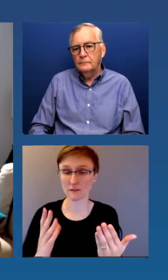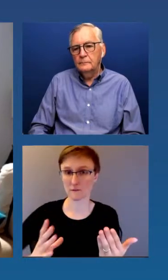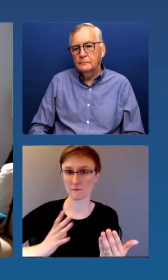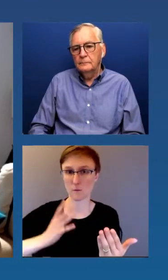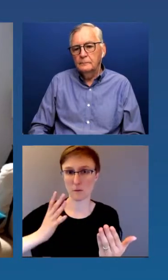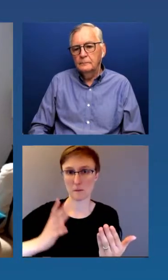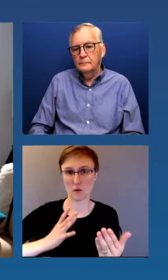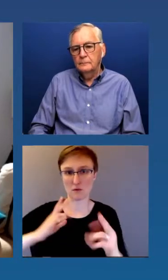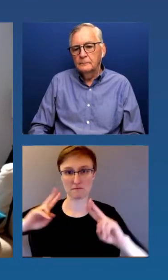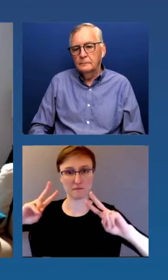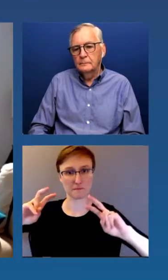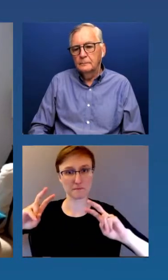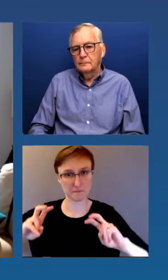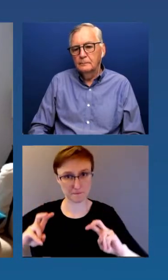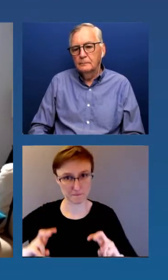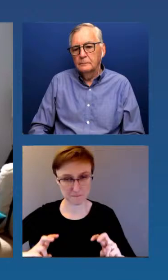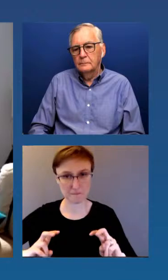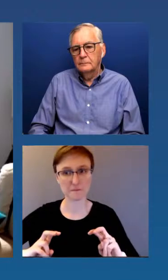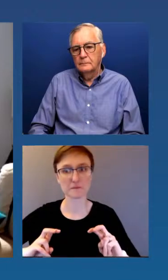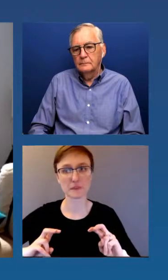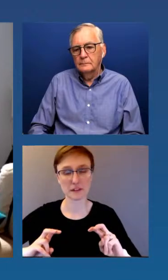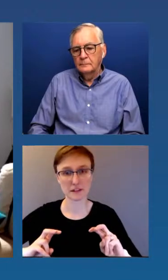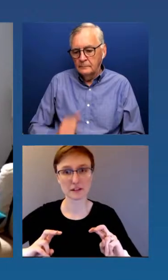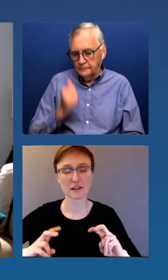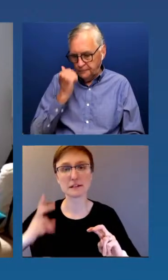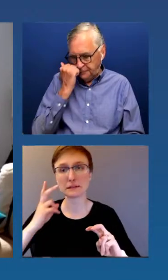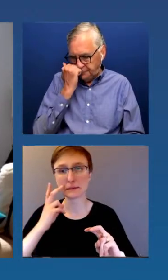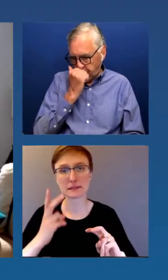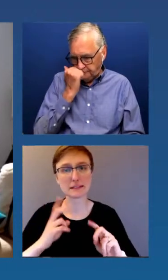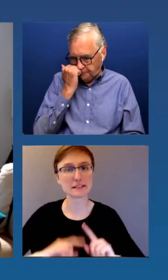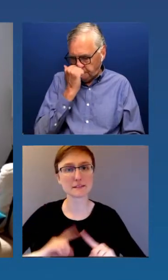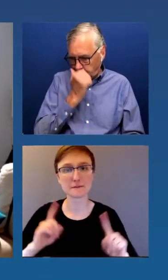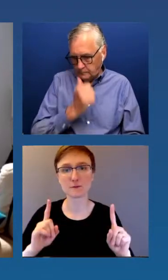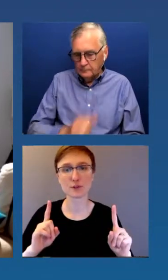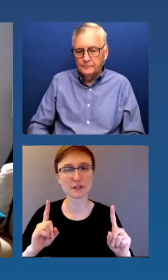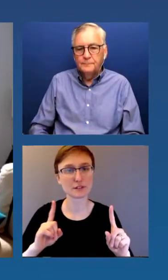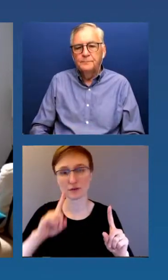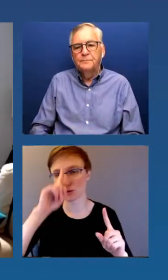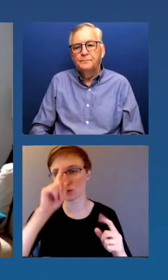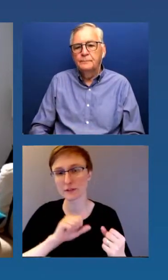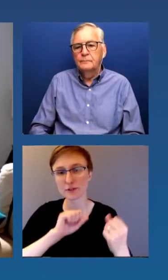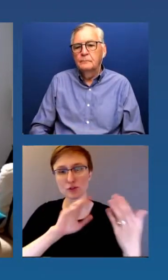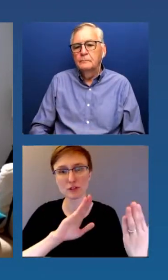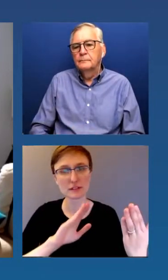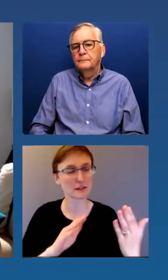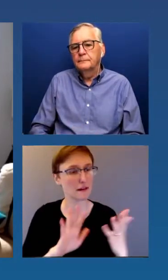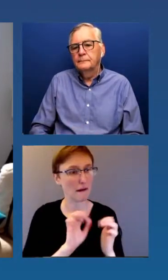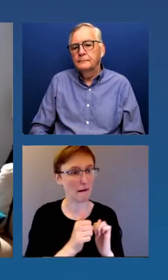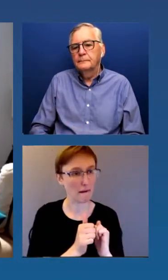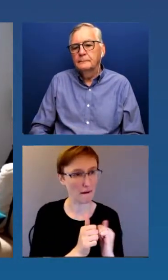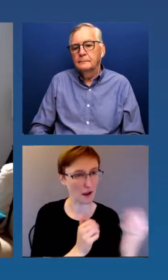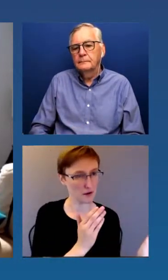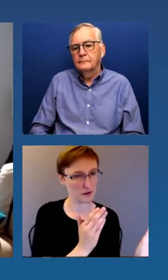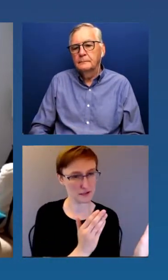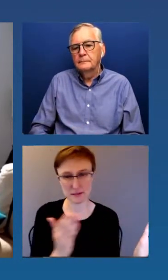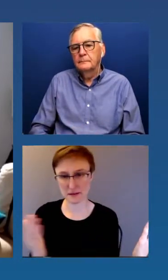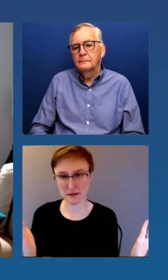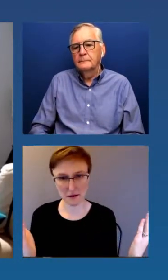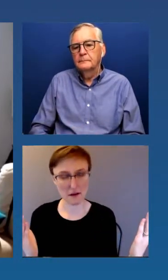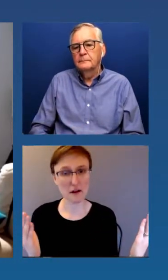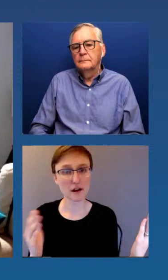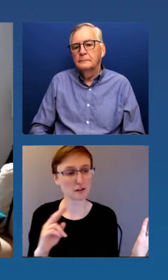of the variety of strategies put in place, rapid but